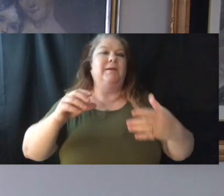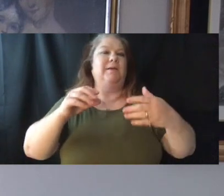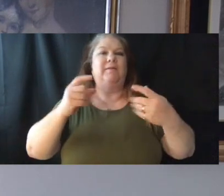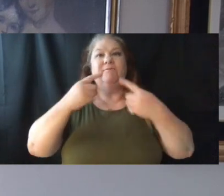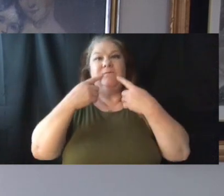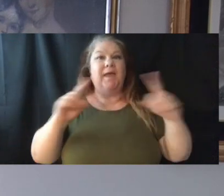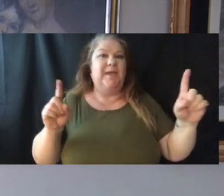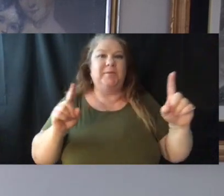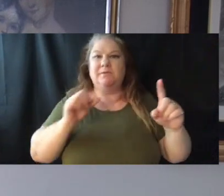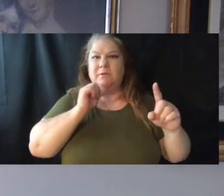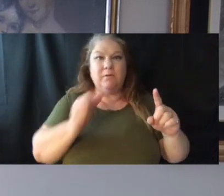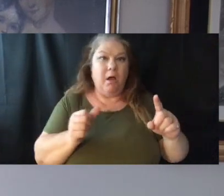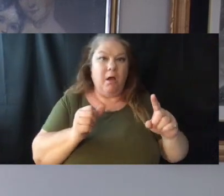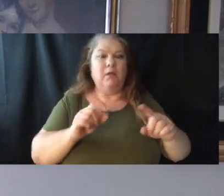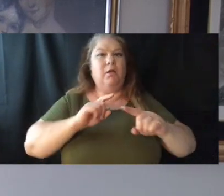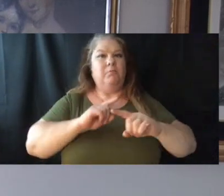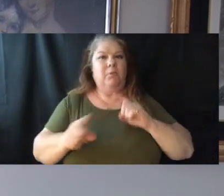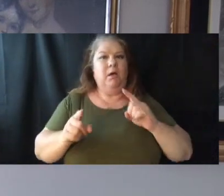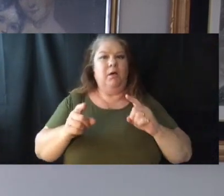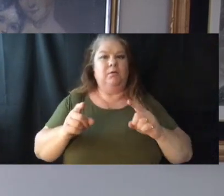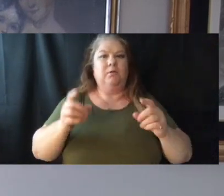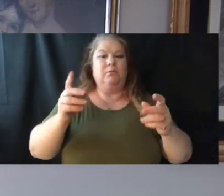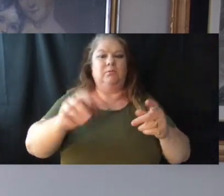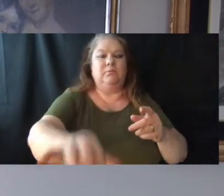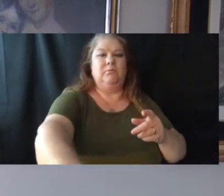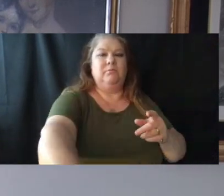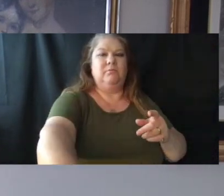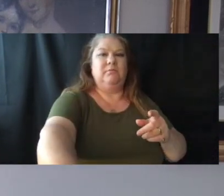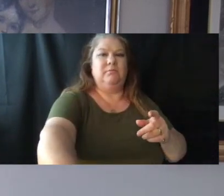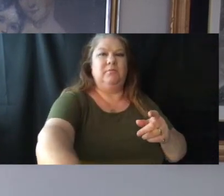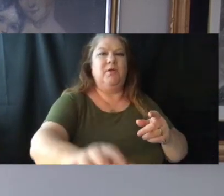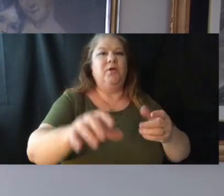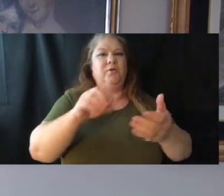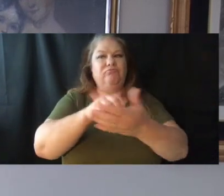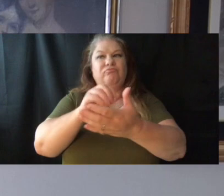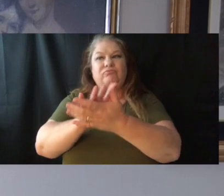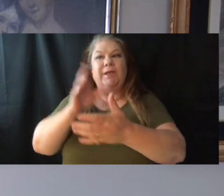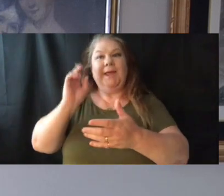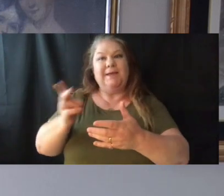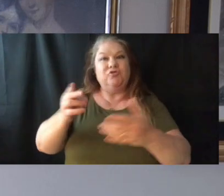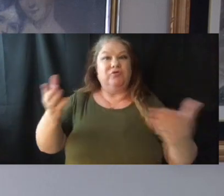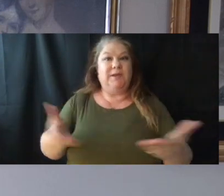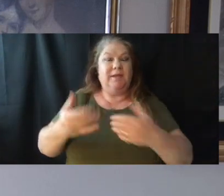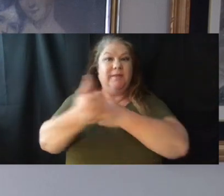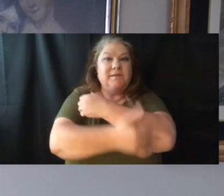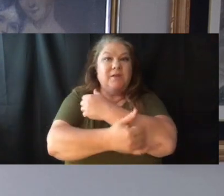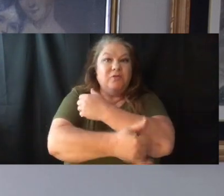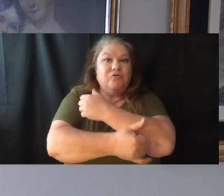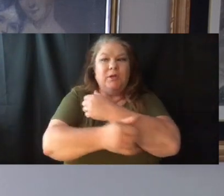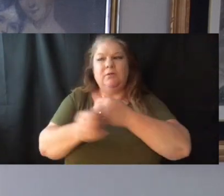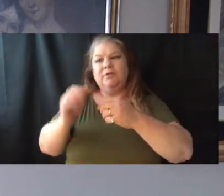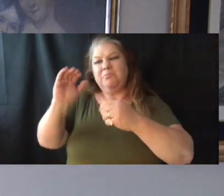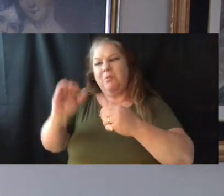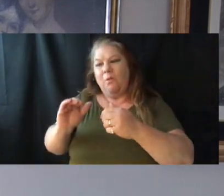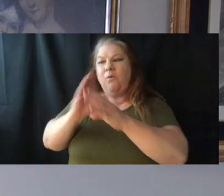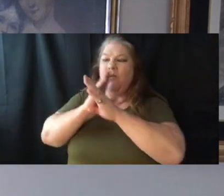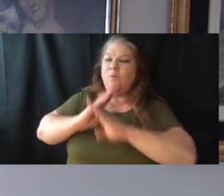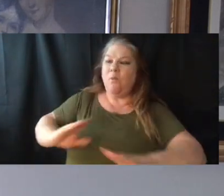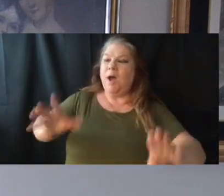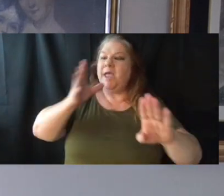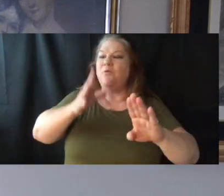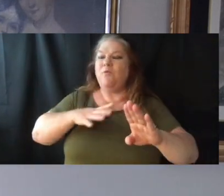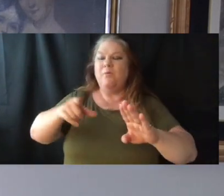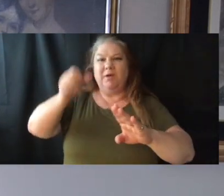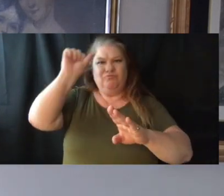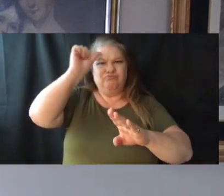and yet, when the history of this country is written, it is this small, quiet woman whose name will be remembered long after the names